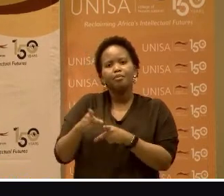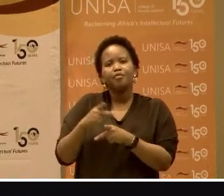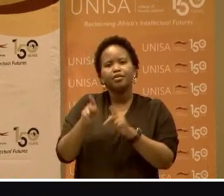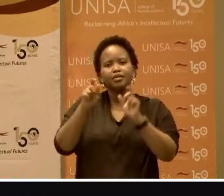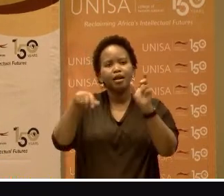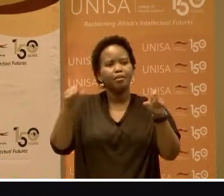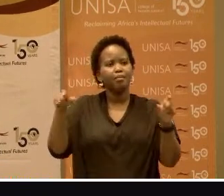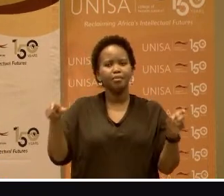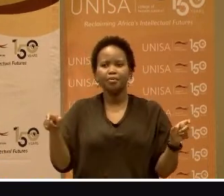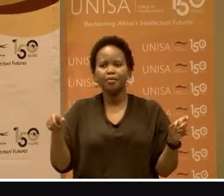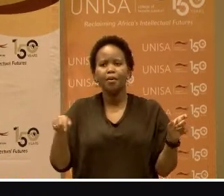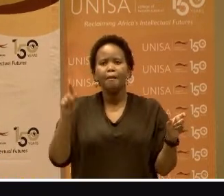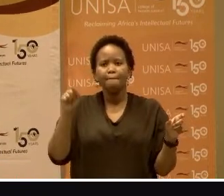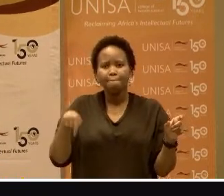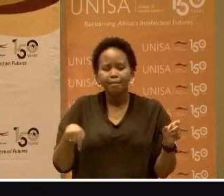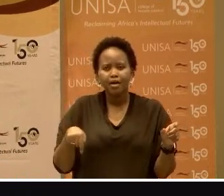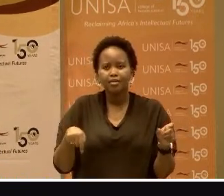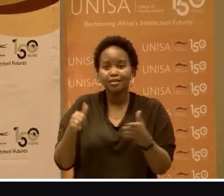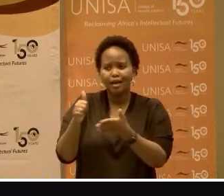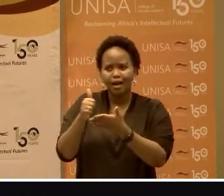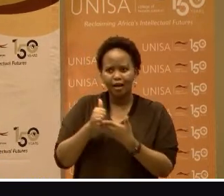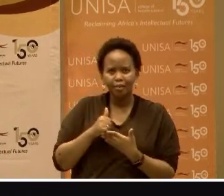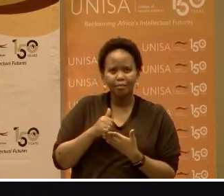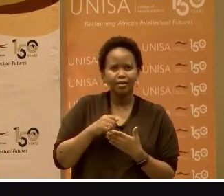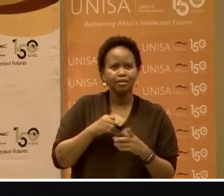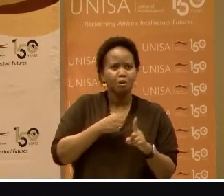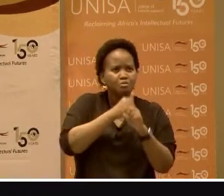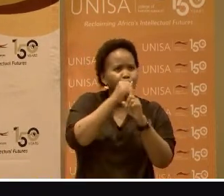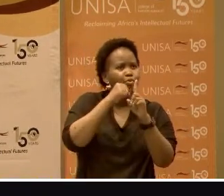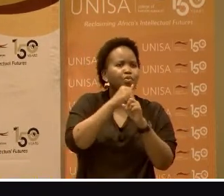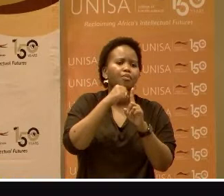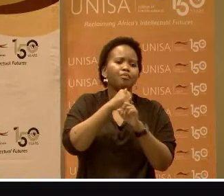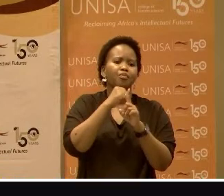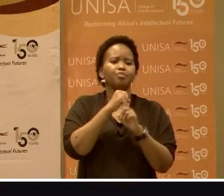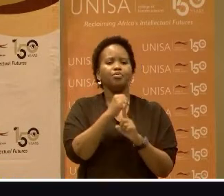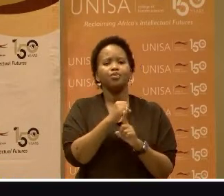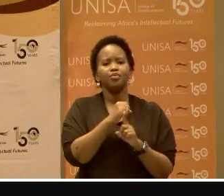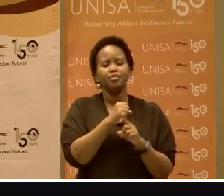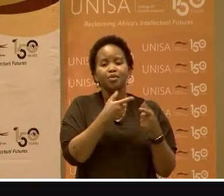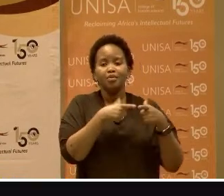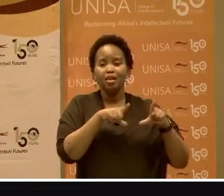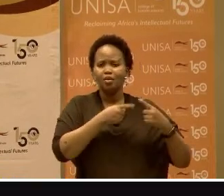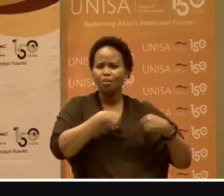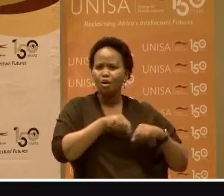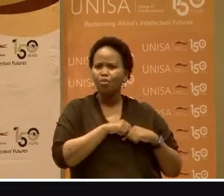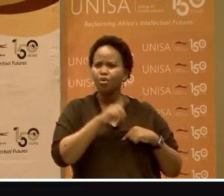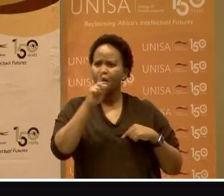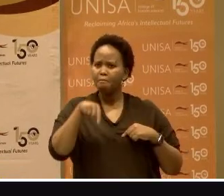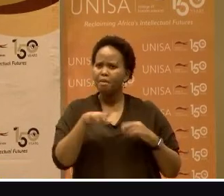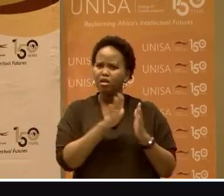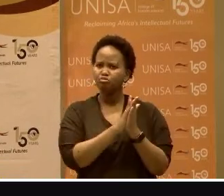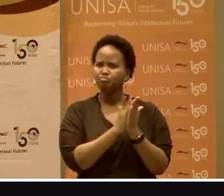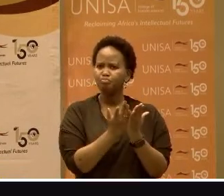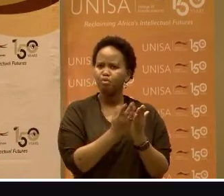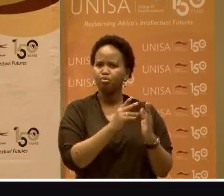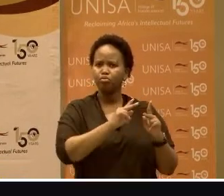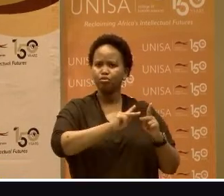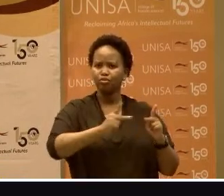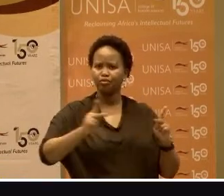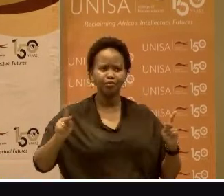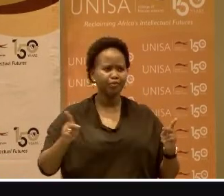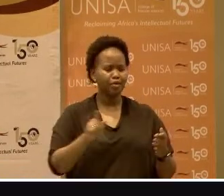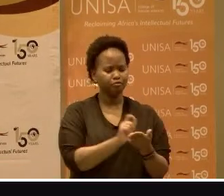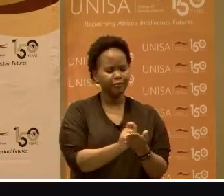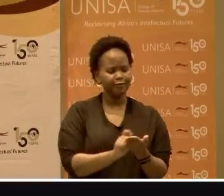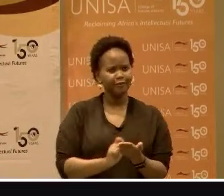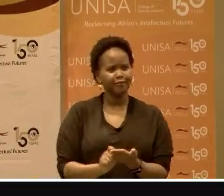start campaigning or creating awareness on the needs for our people to do or to write books in our indigenous languages.